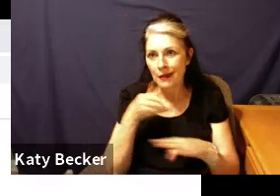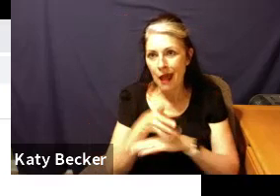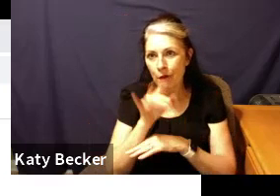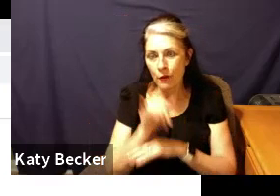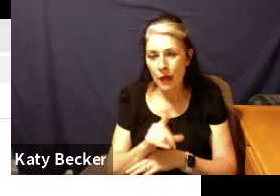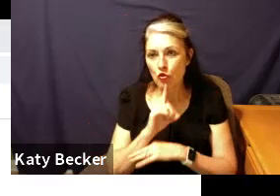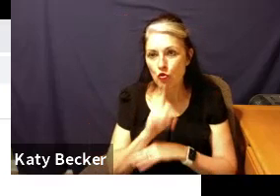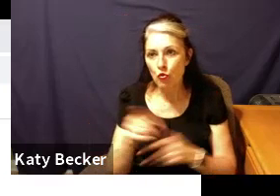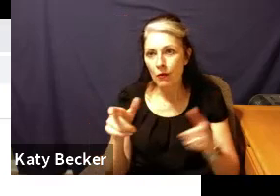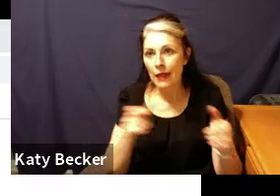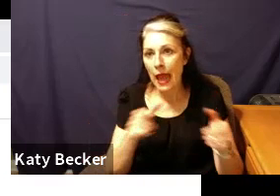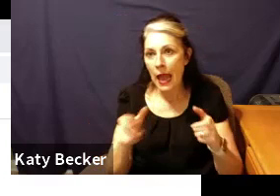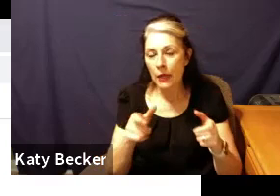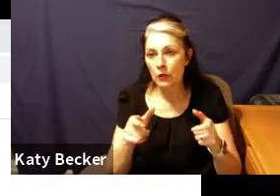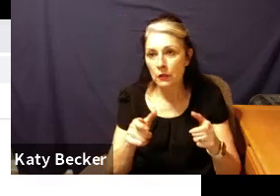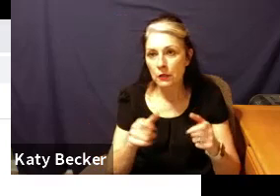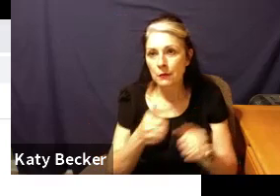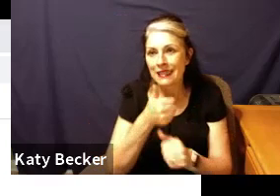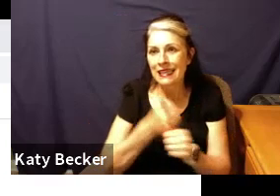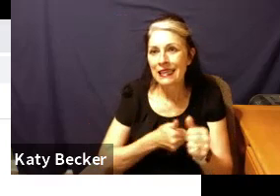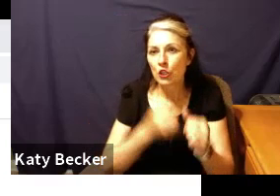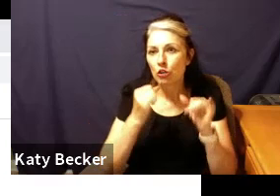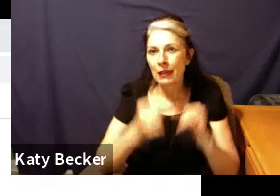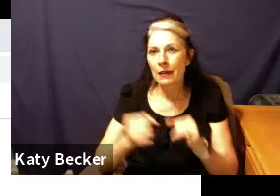really is handled by school sites.